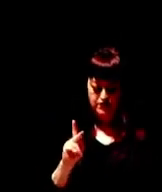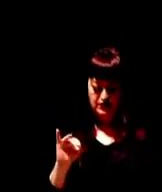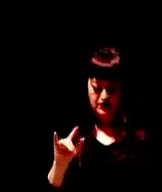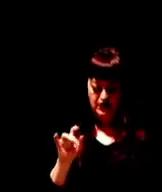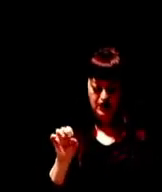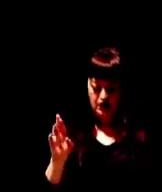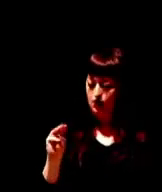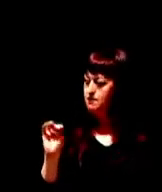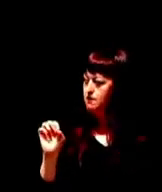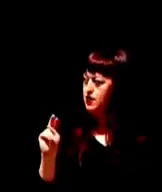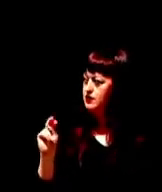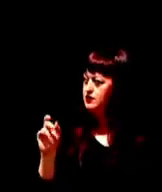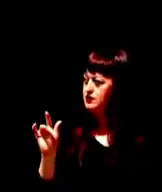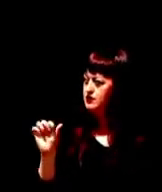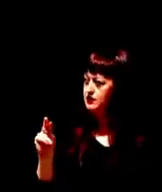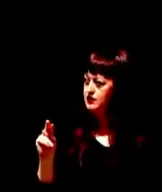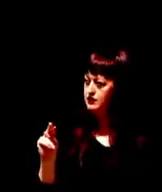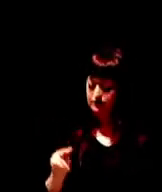Skylar Monson.